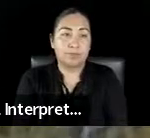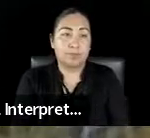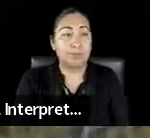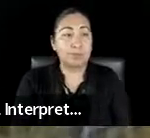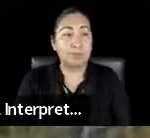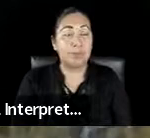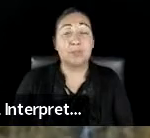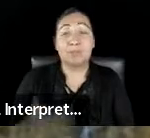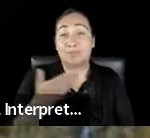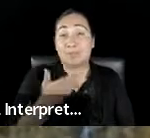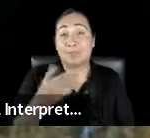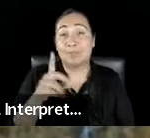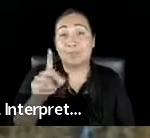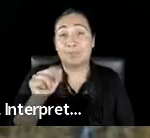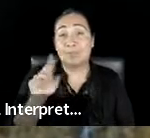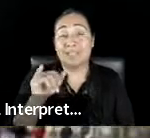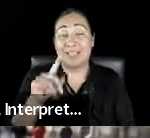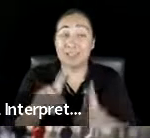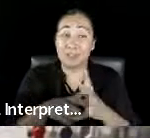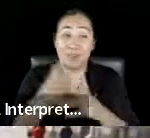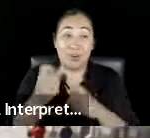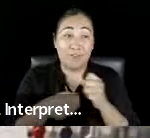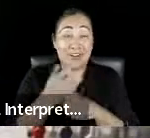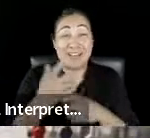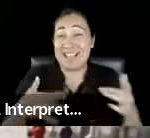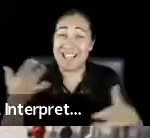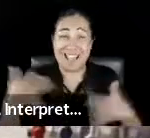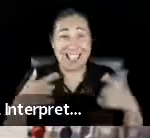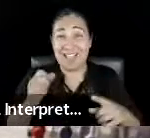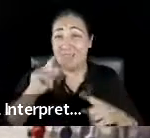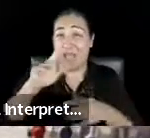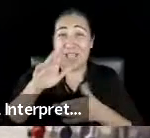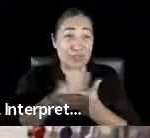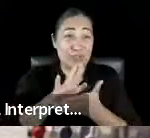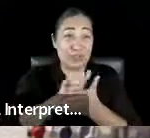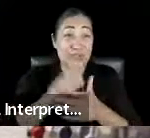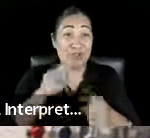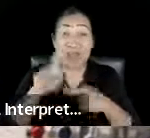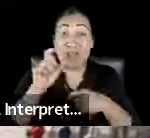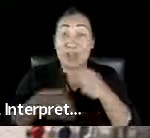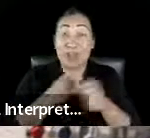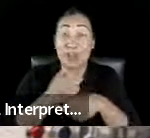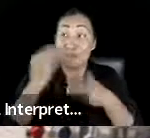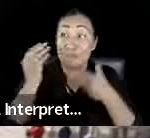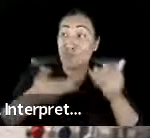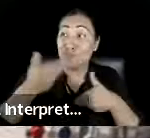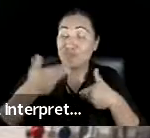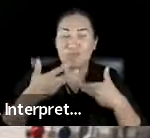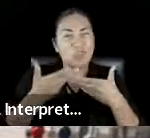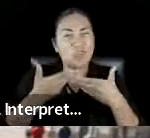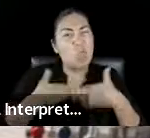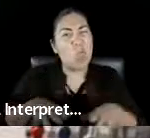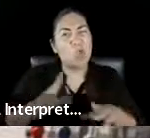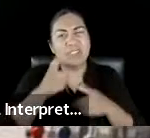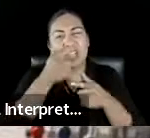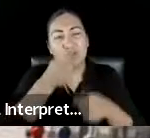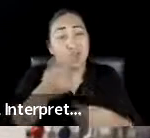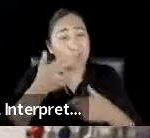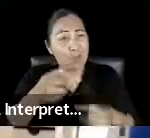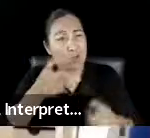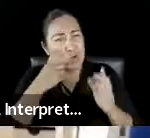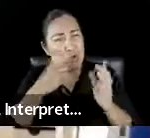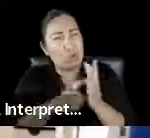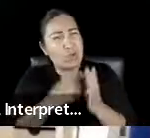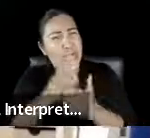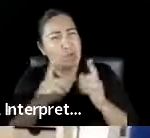This is Danny. At the start of the year, she was excited to come back to school, but as the year went on, she started losing interest. You might have seen someone